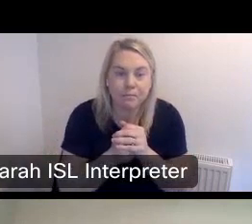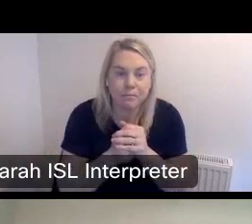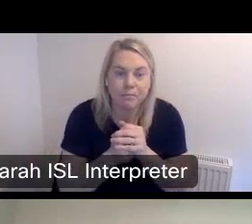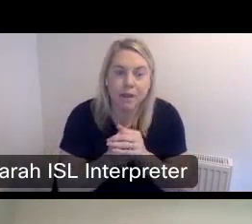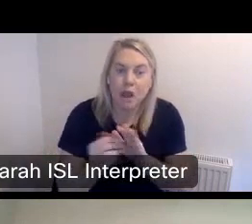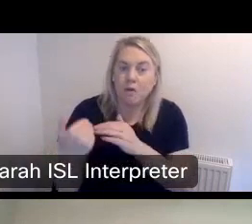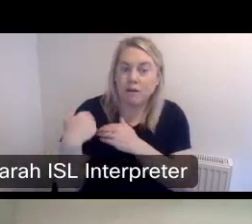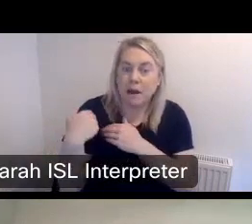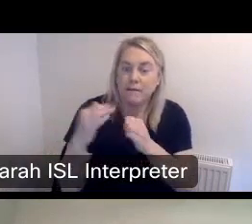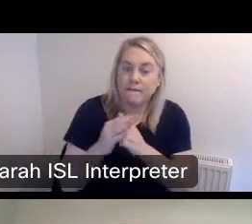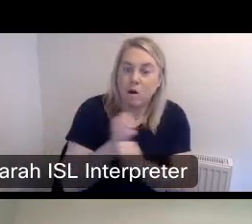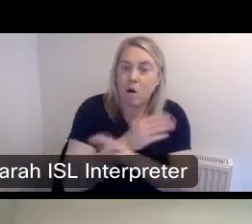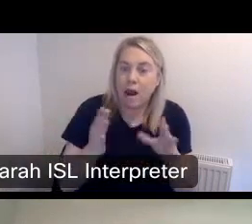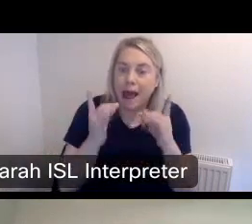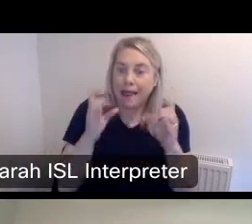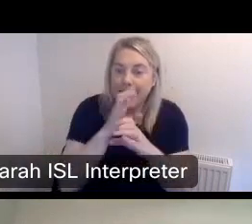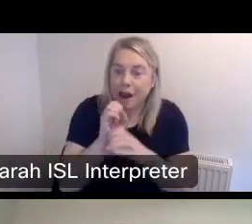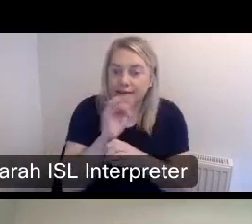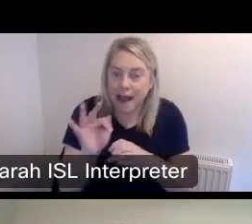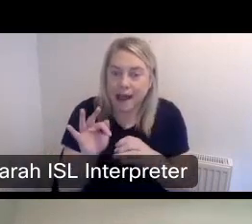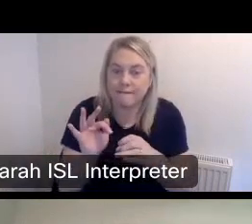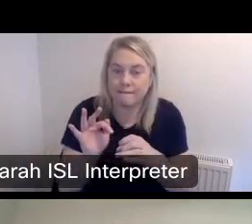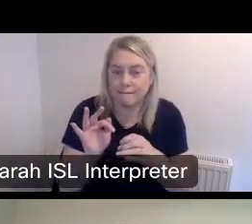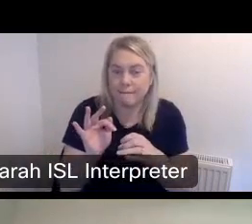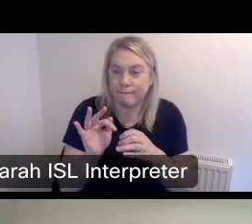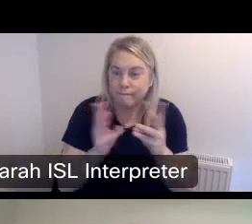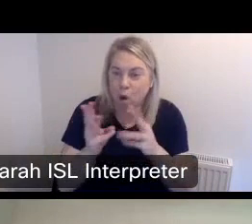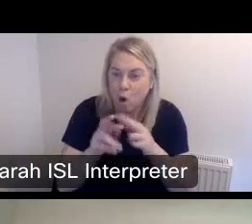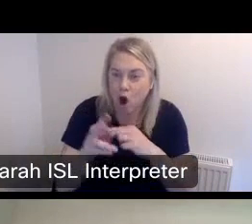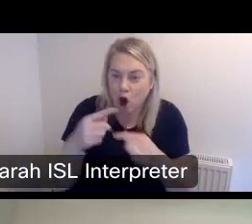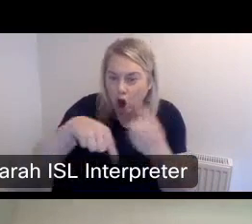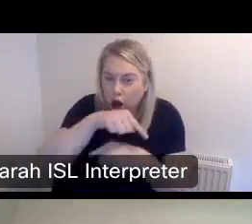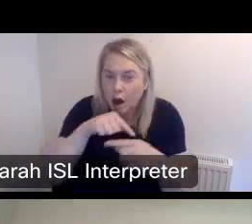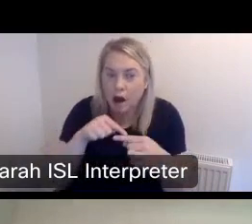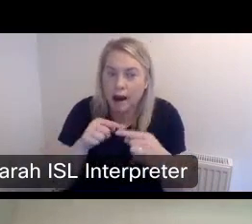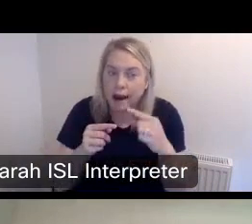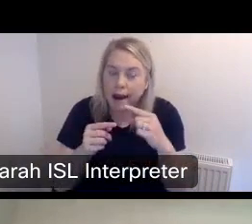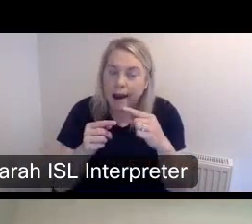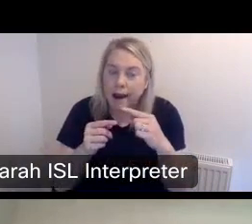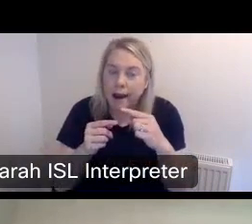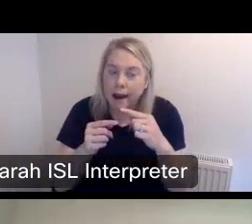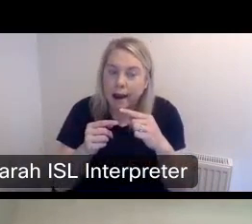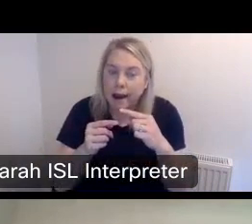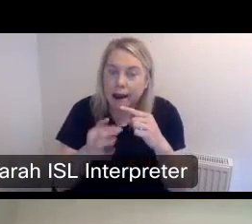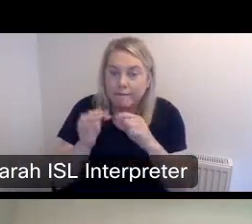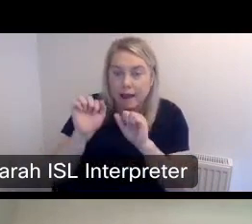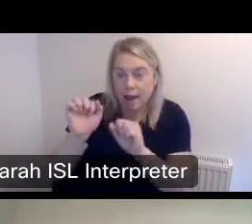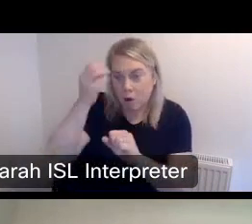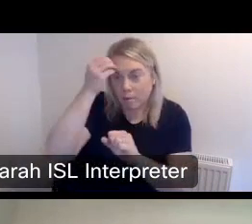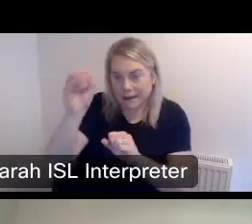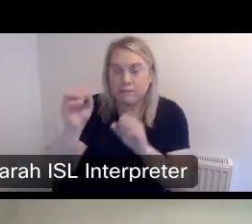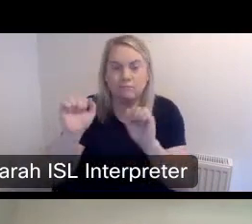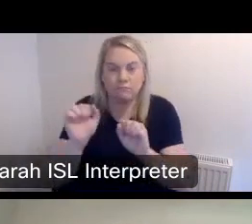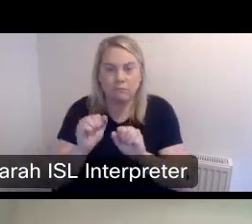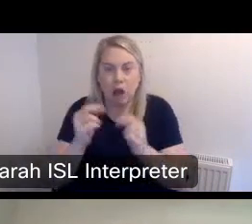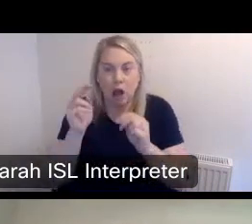responsibility of all our healthcare staff, health practitioners, that if in their opinion a notifiable